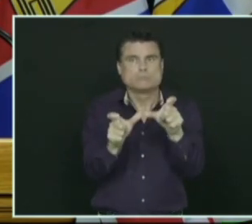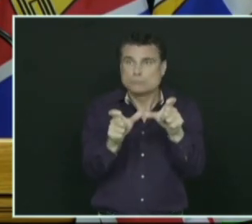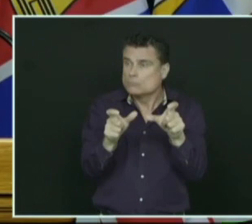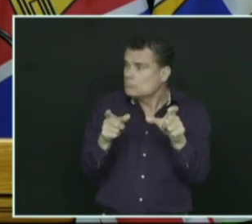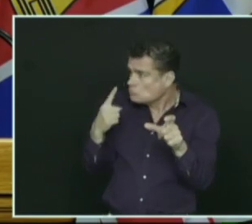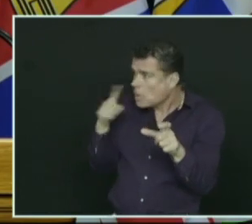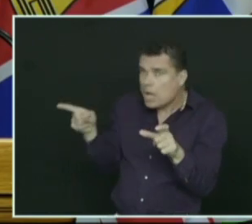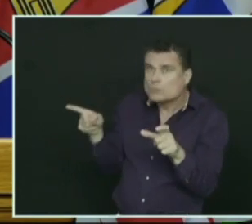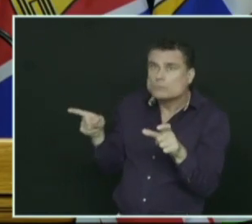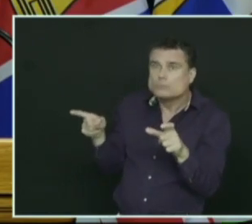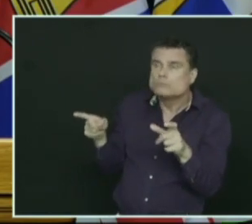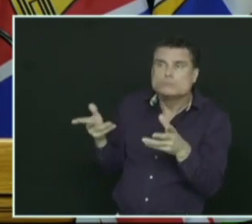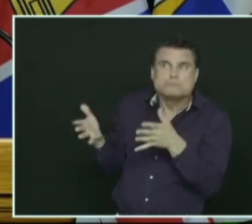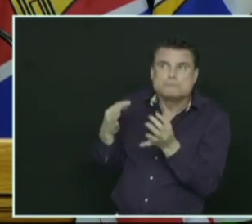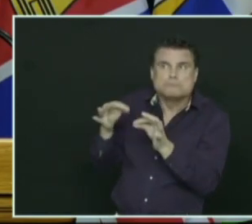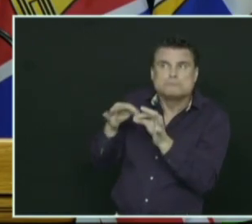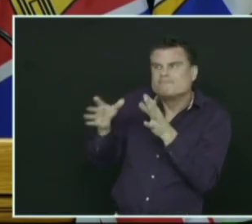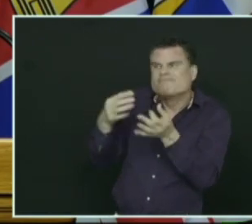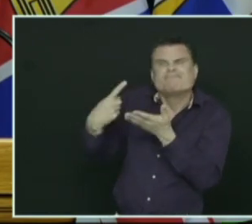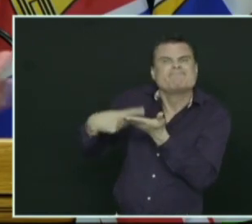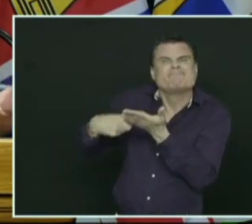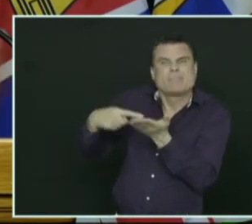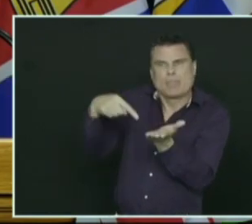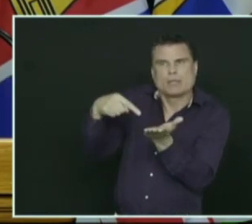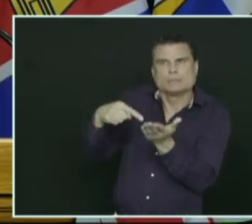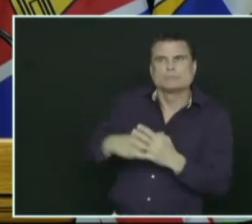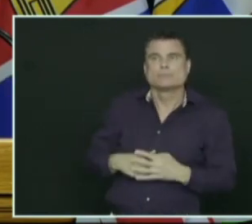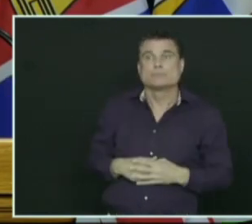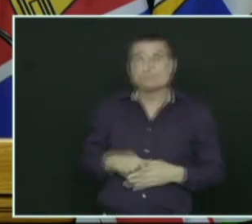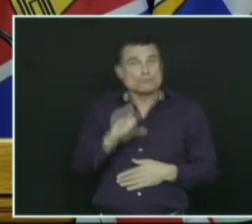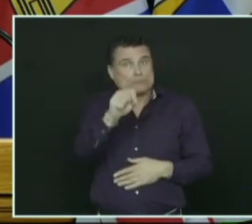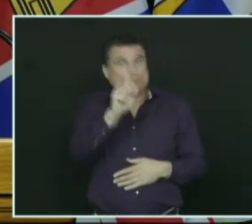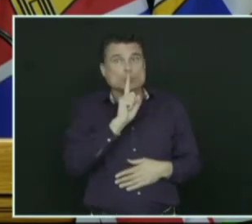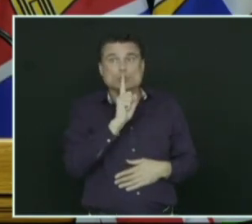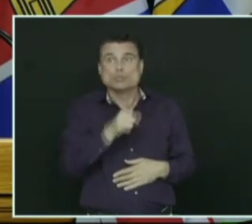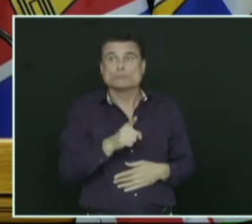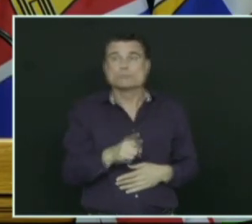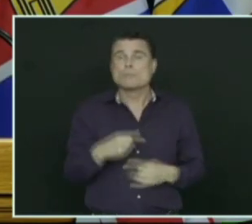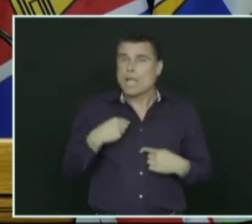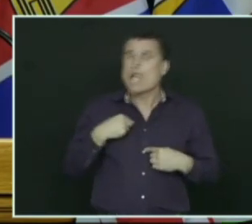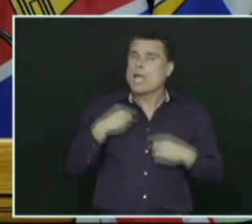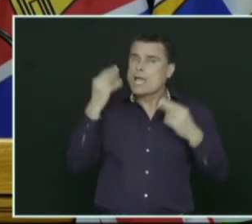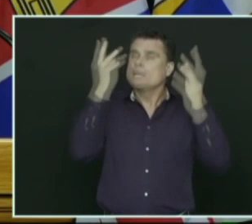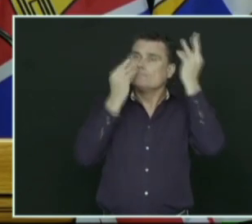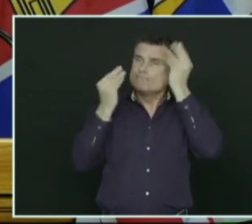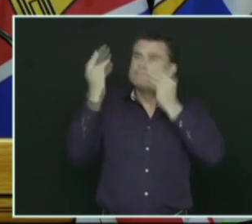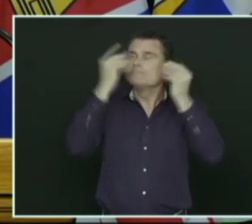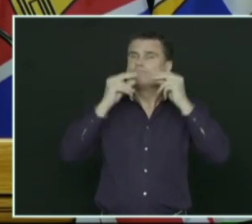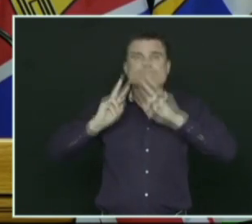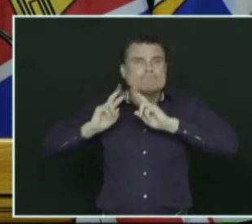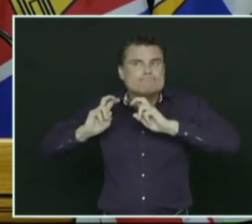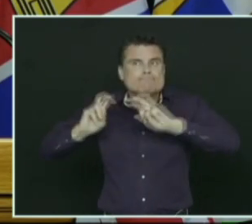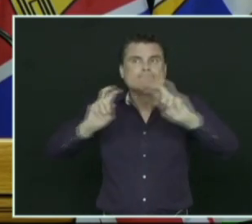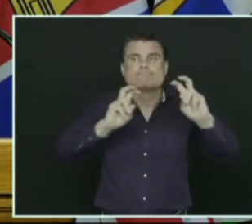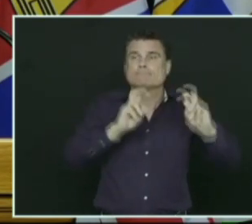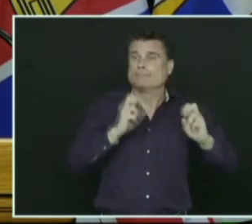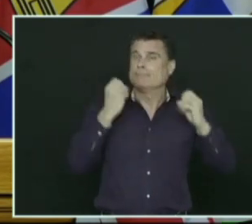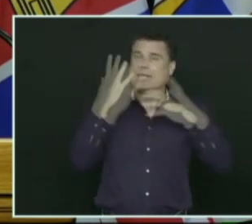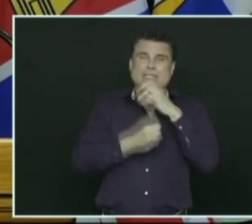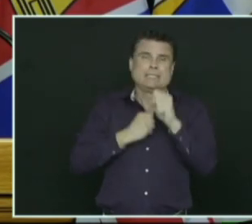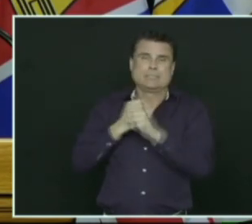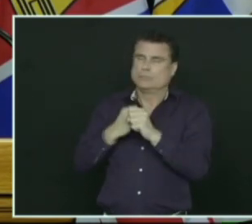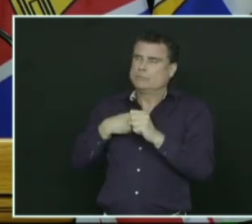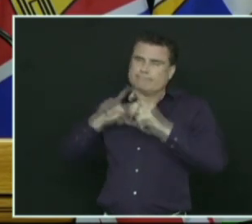been looking at a long time. And it is reflected on how we're managing with our schools here